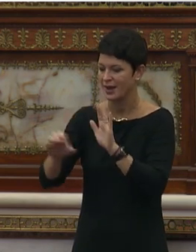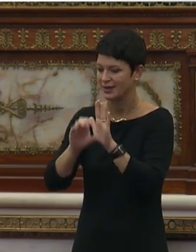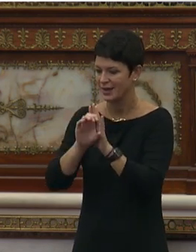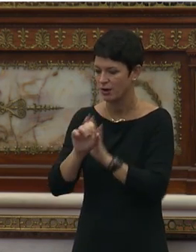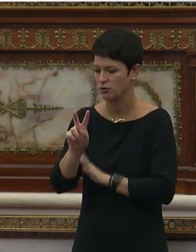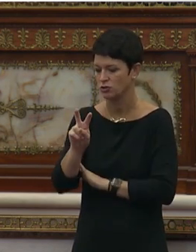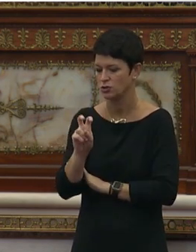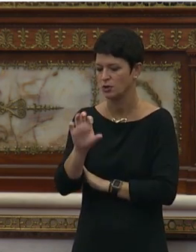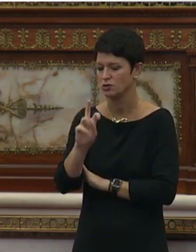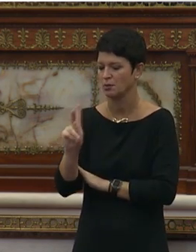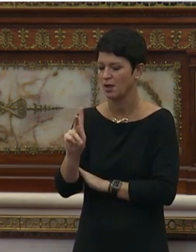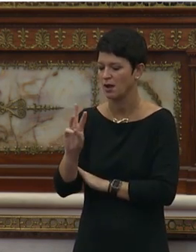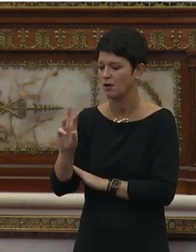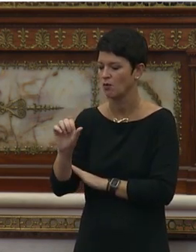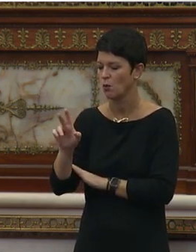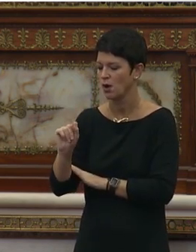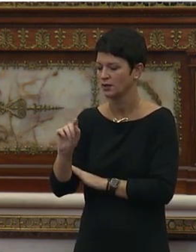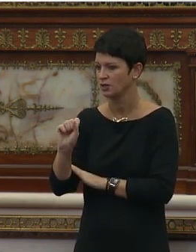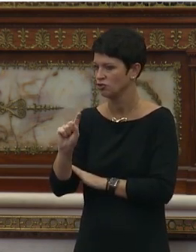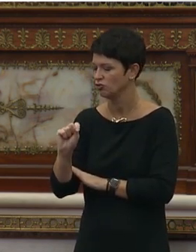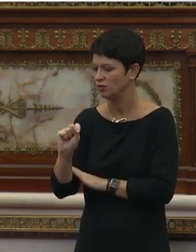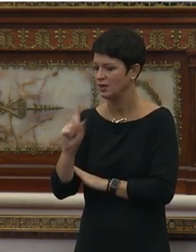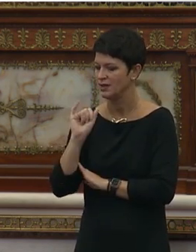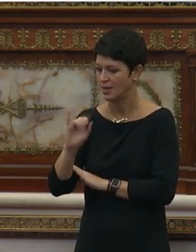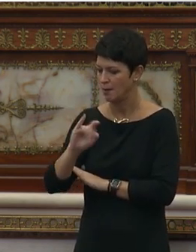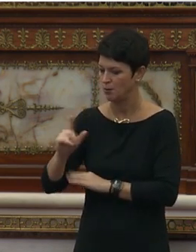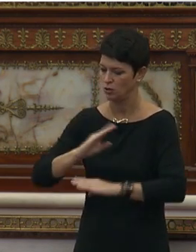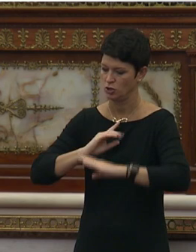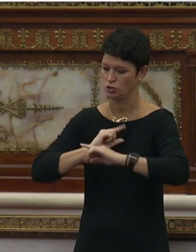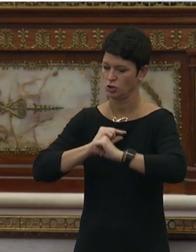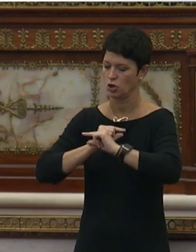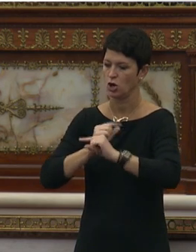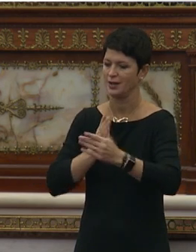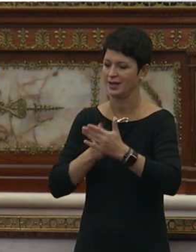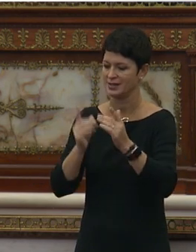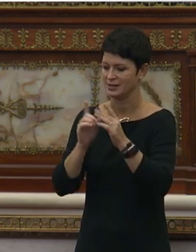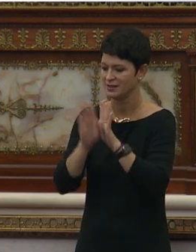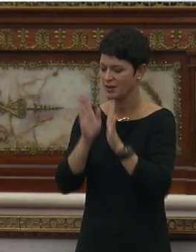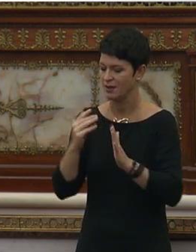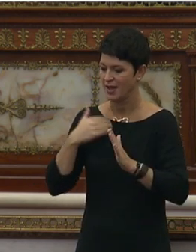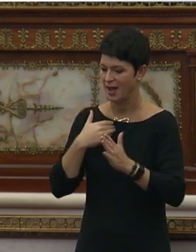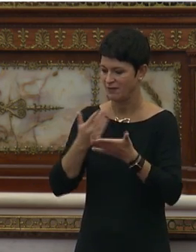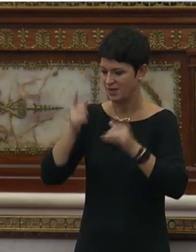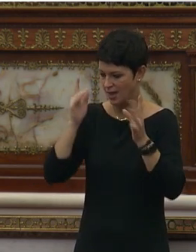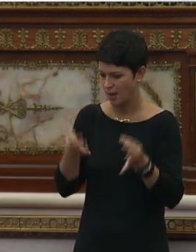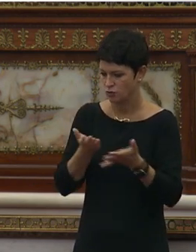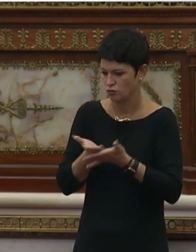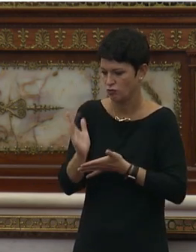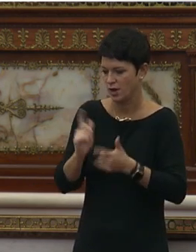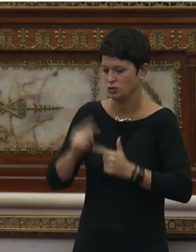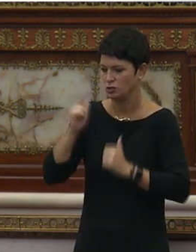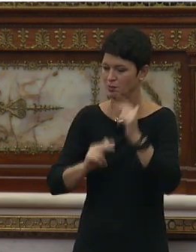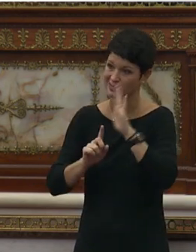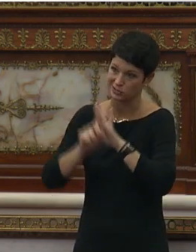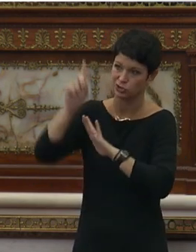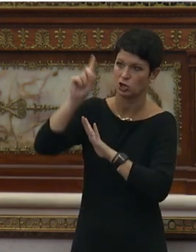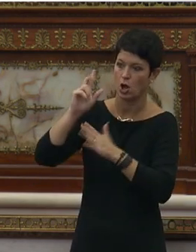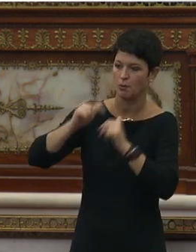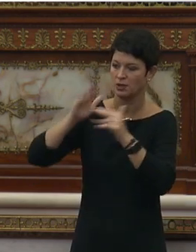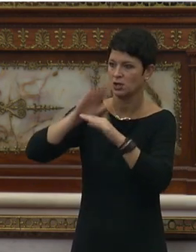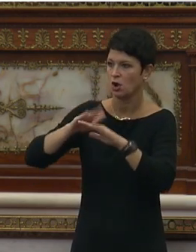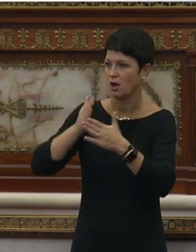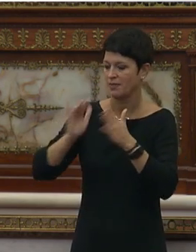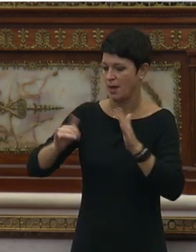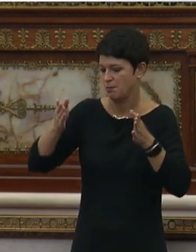Walnut Street. All this bill does is guard against the developer having the absolute right to build a tall building on that